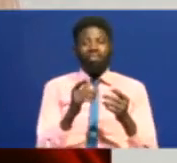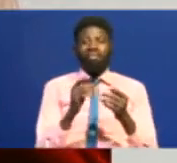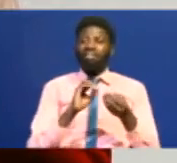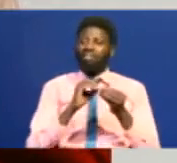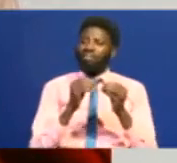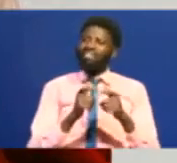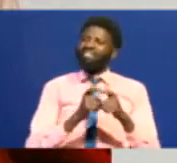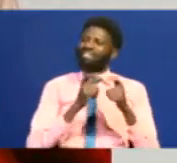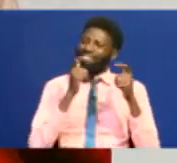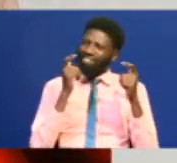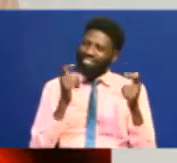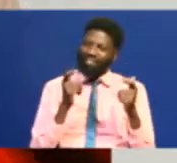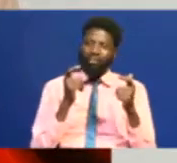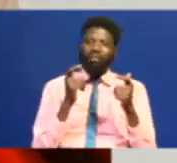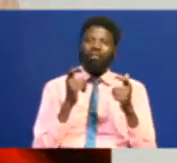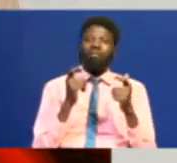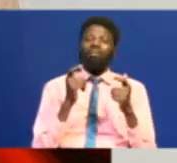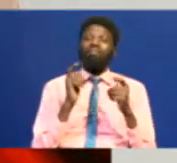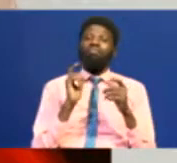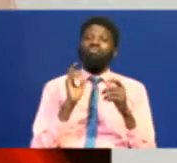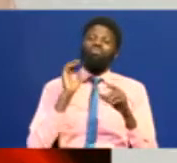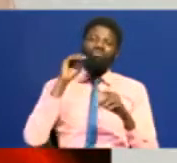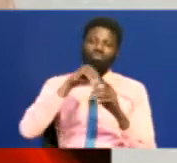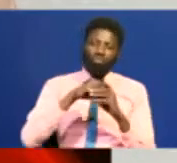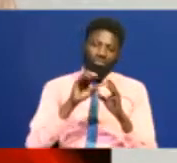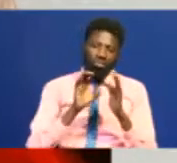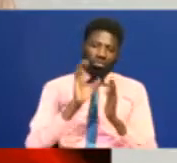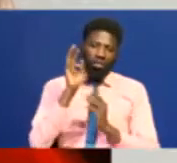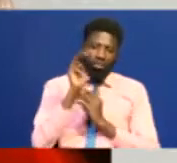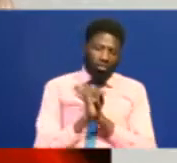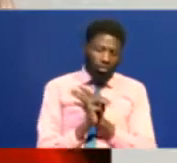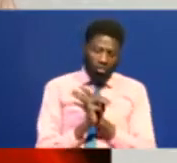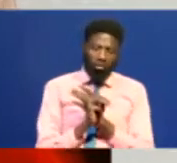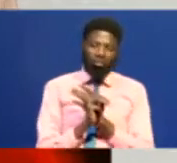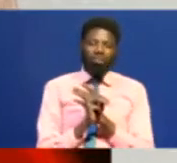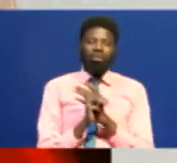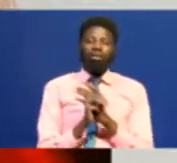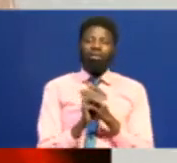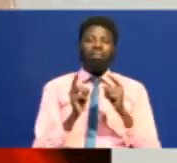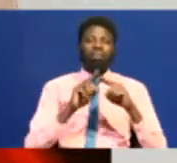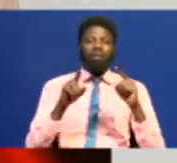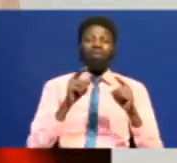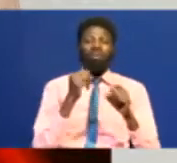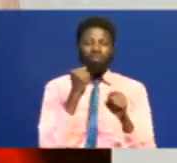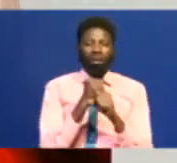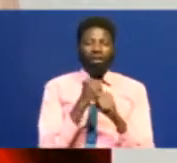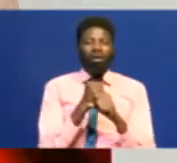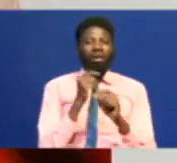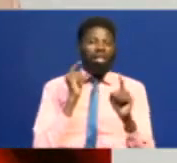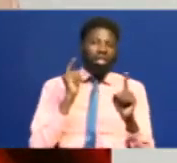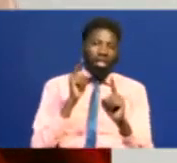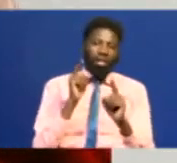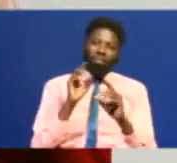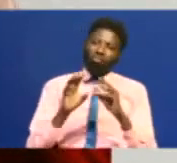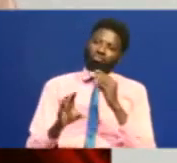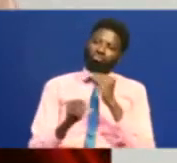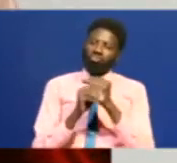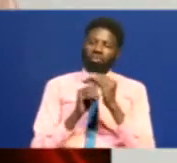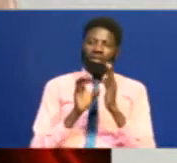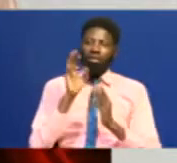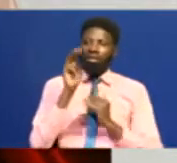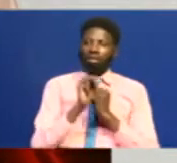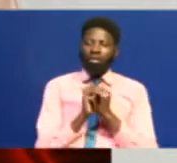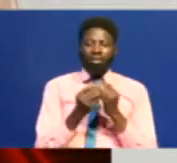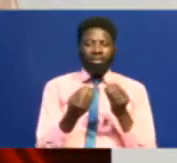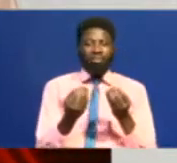significantly inclusive of this in their curriculum. However, there are steps being made towards making this part of their curriculum. And so particularly in the engineering sector, we